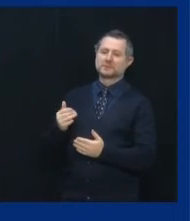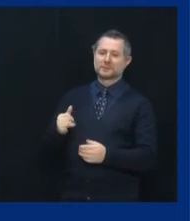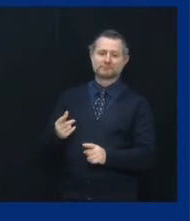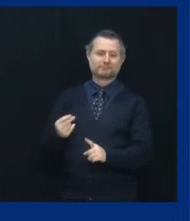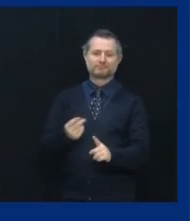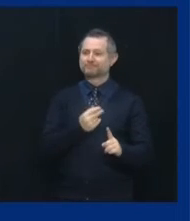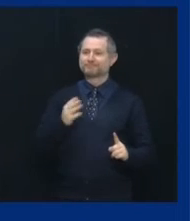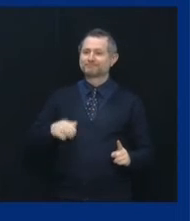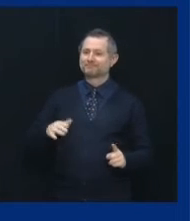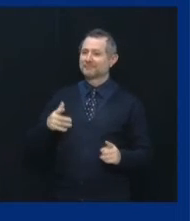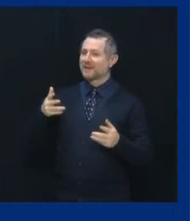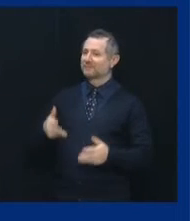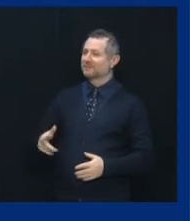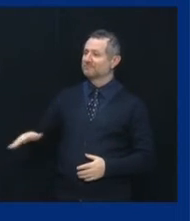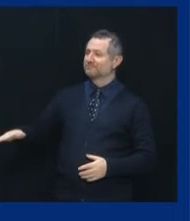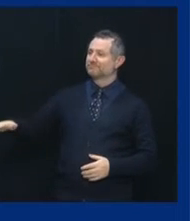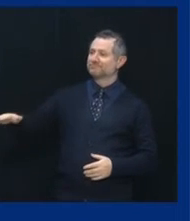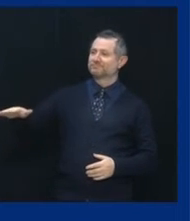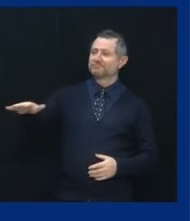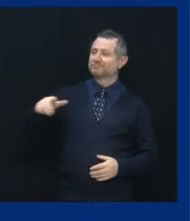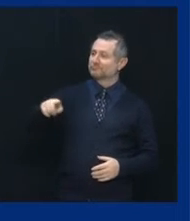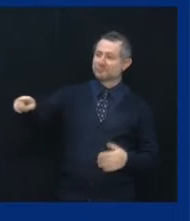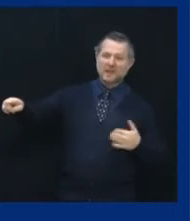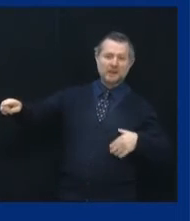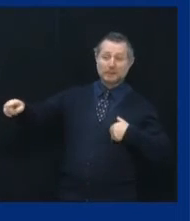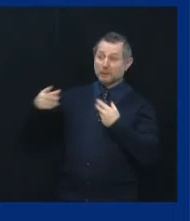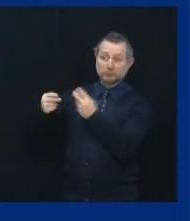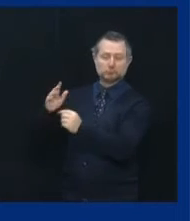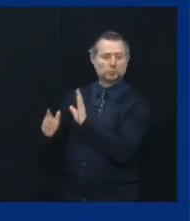So you don't have half enough